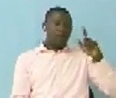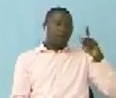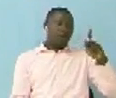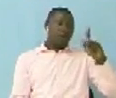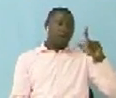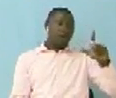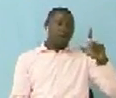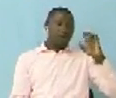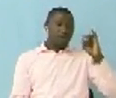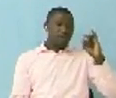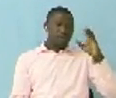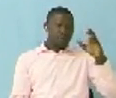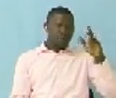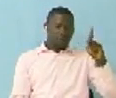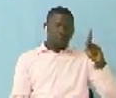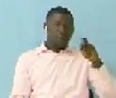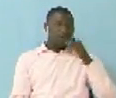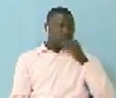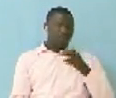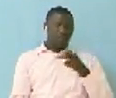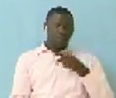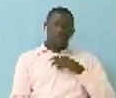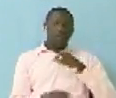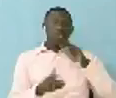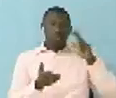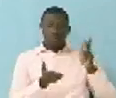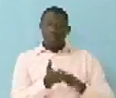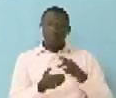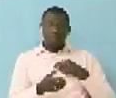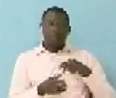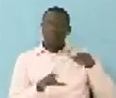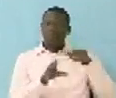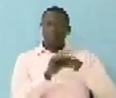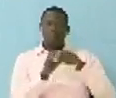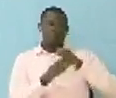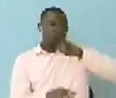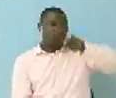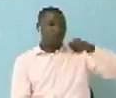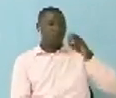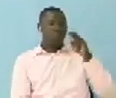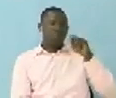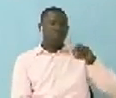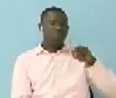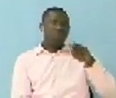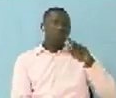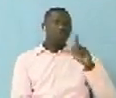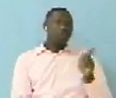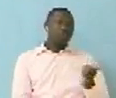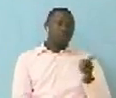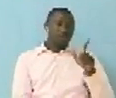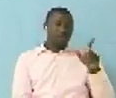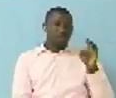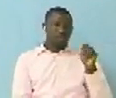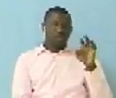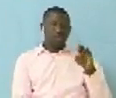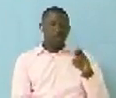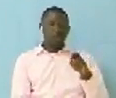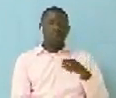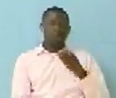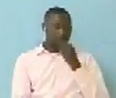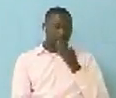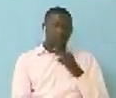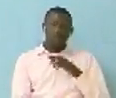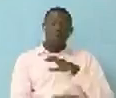And he confirmed that all of them participated in this exercise that was going on at the NIA. They were the